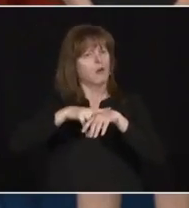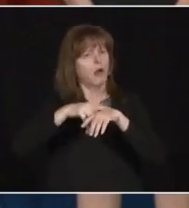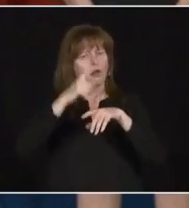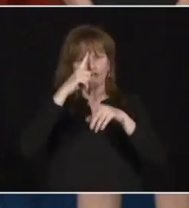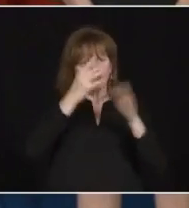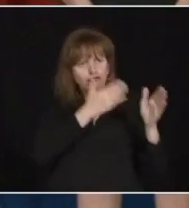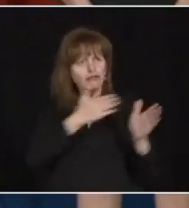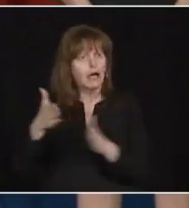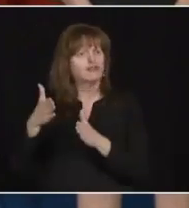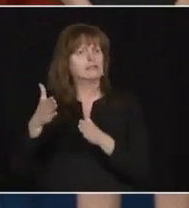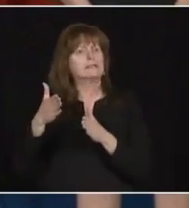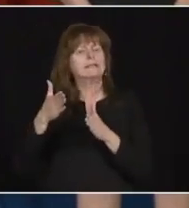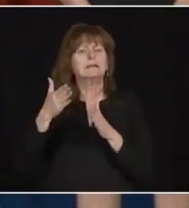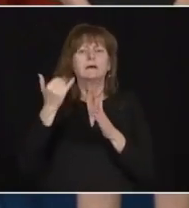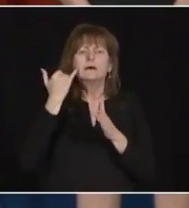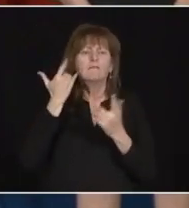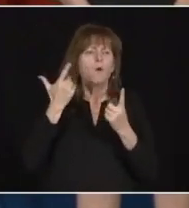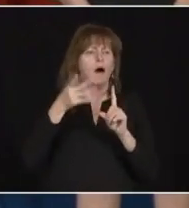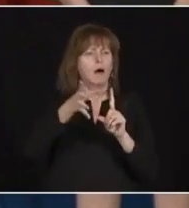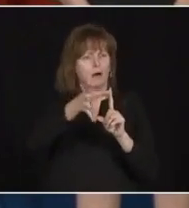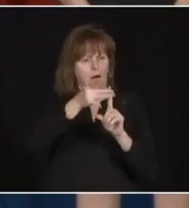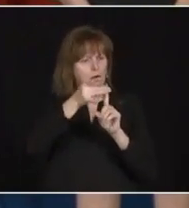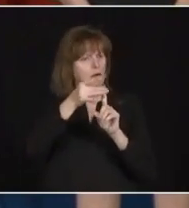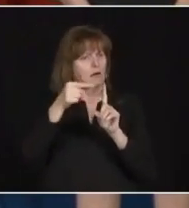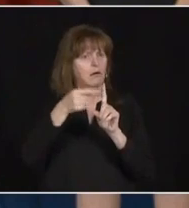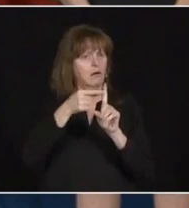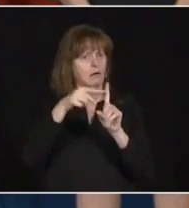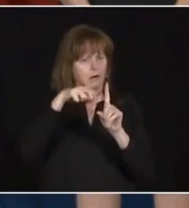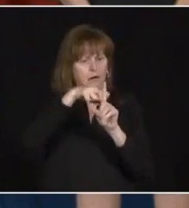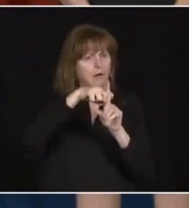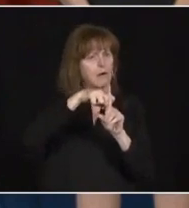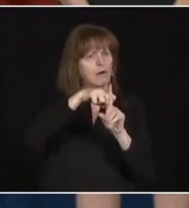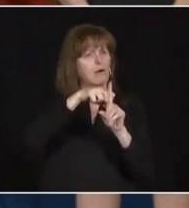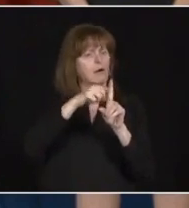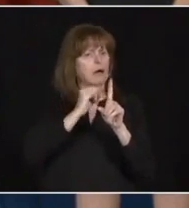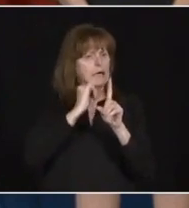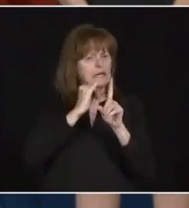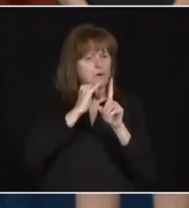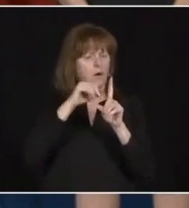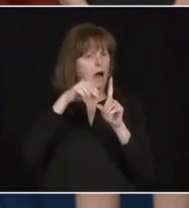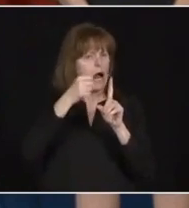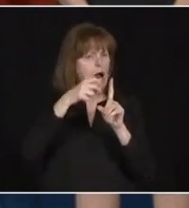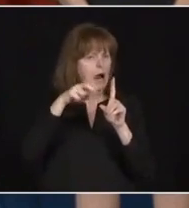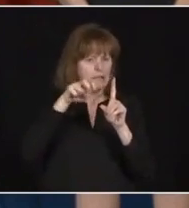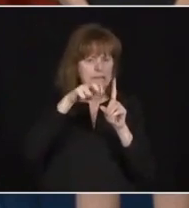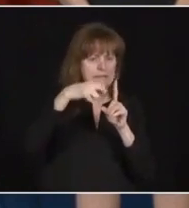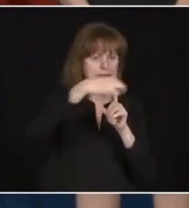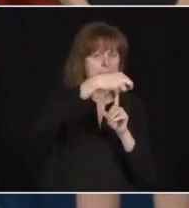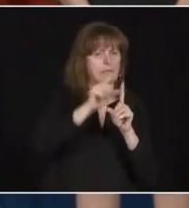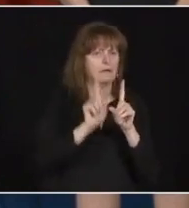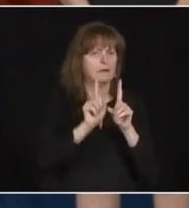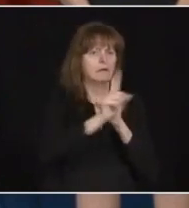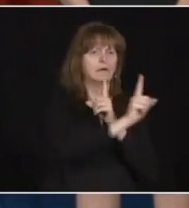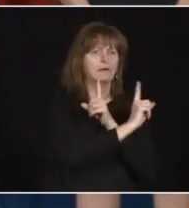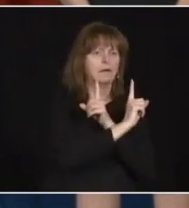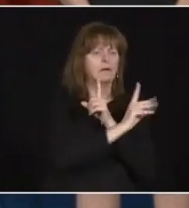each individual province is doing it, but we need a national plan, work with the federal government and